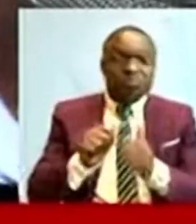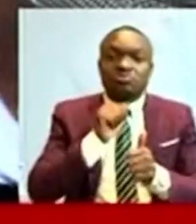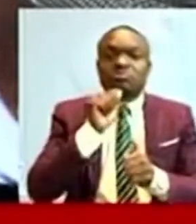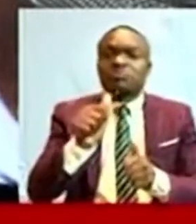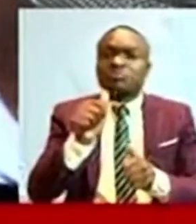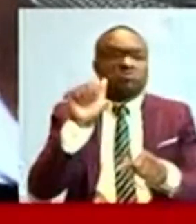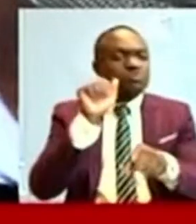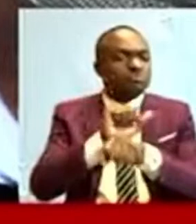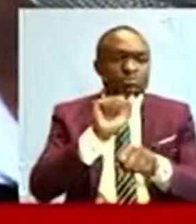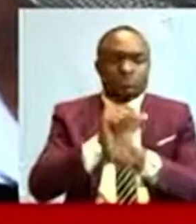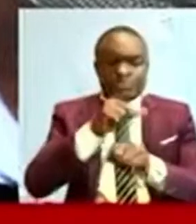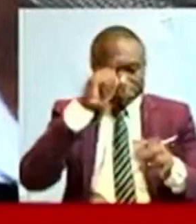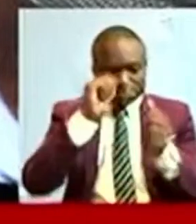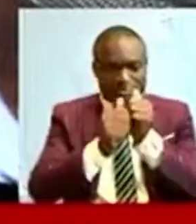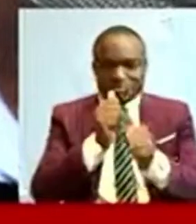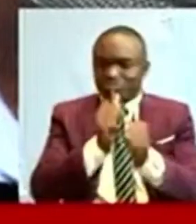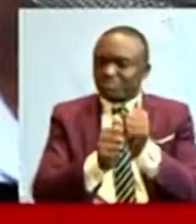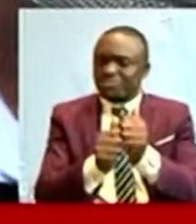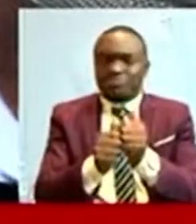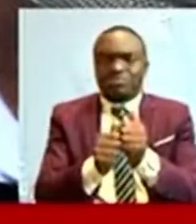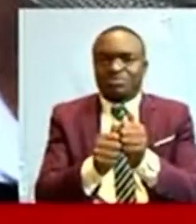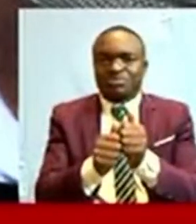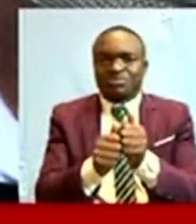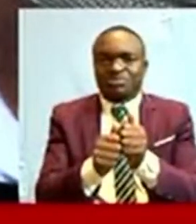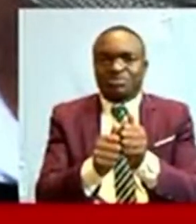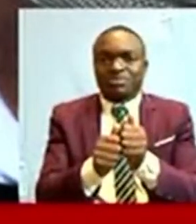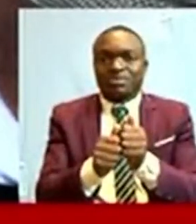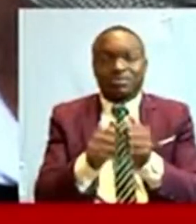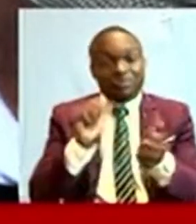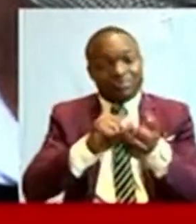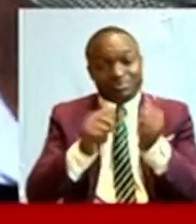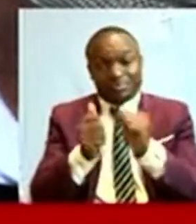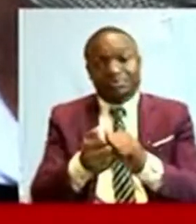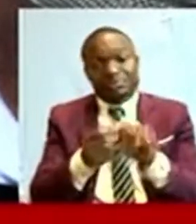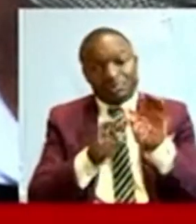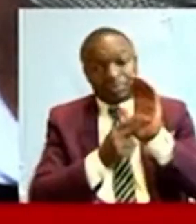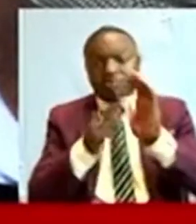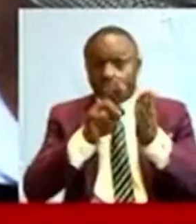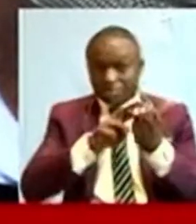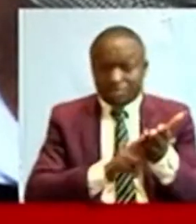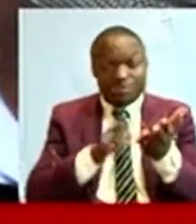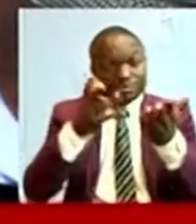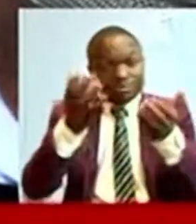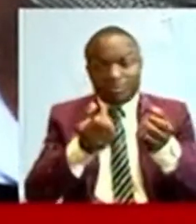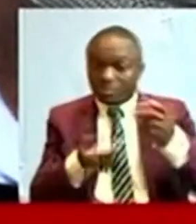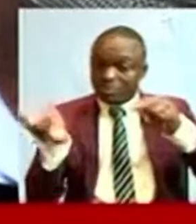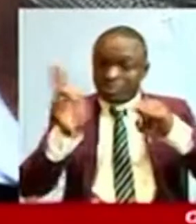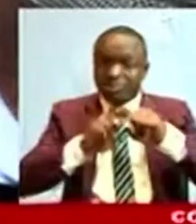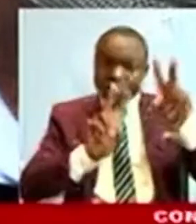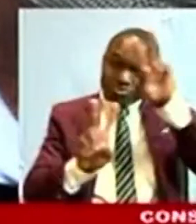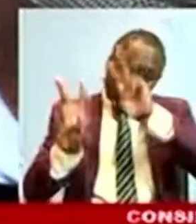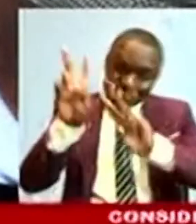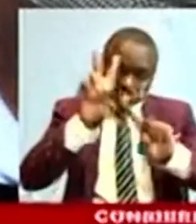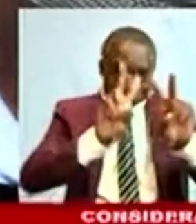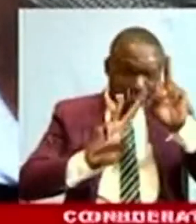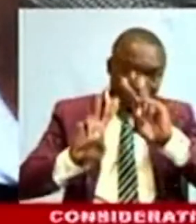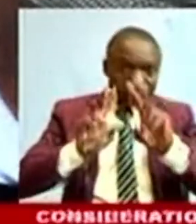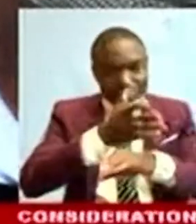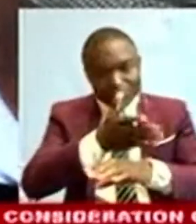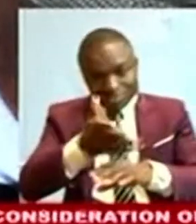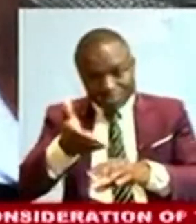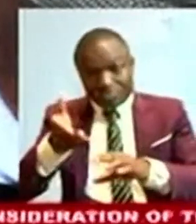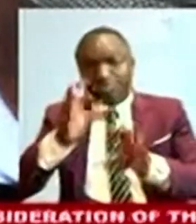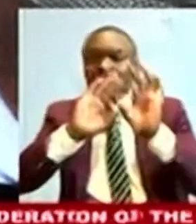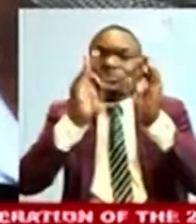to constraints that have been determined or rather noted in the report. We want to increase visitations to the families, going